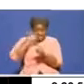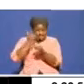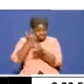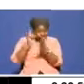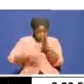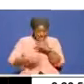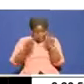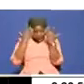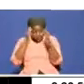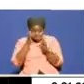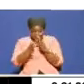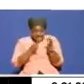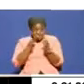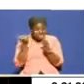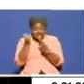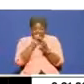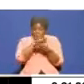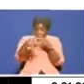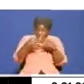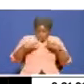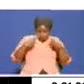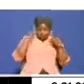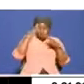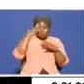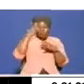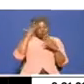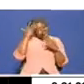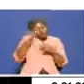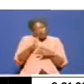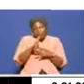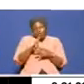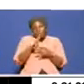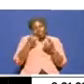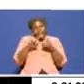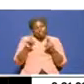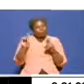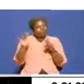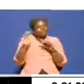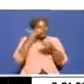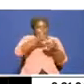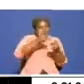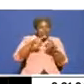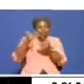know if everyone knows, but cross-border remittance is super expensive, especially in